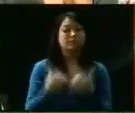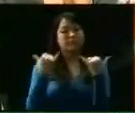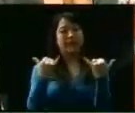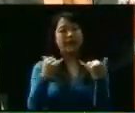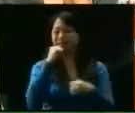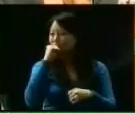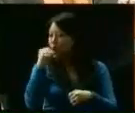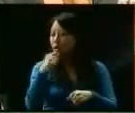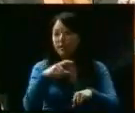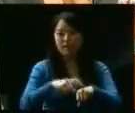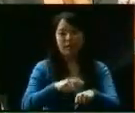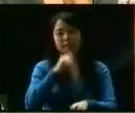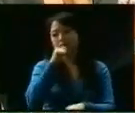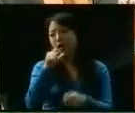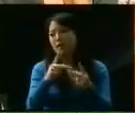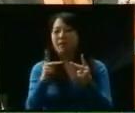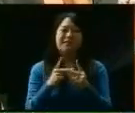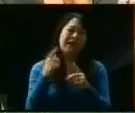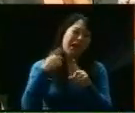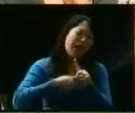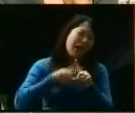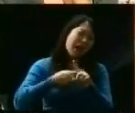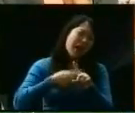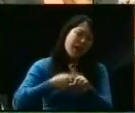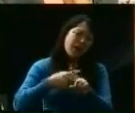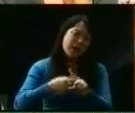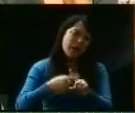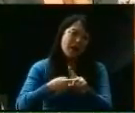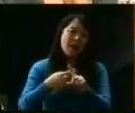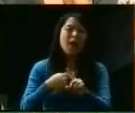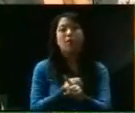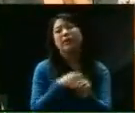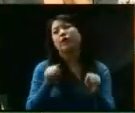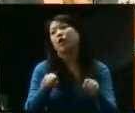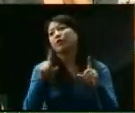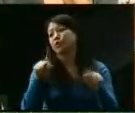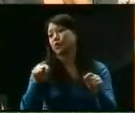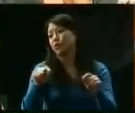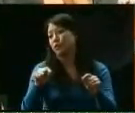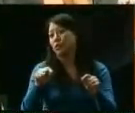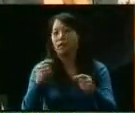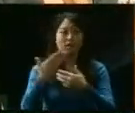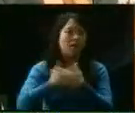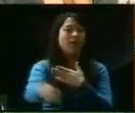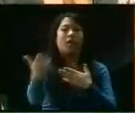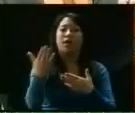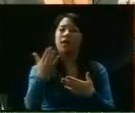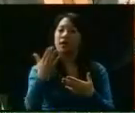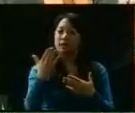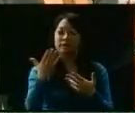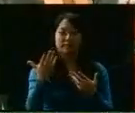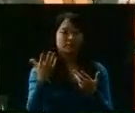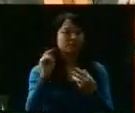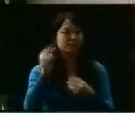time nor the place. We can do this every month from now ad infinitum, but we won't get anywhere.